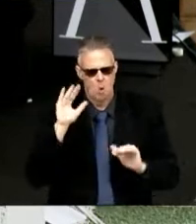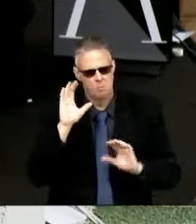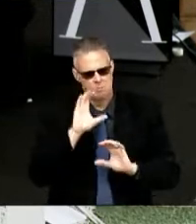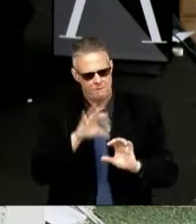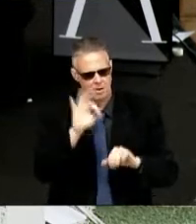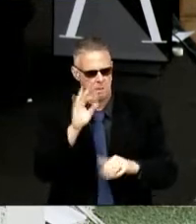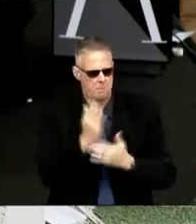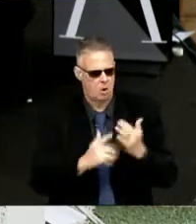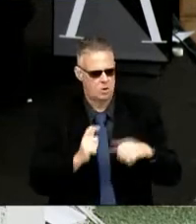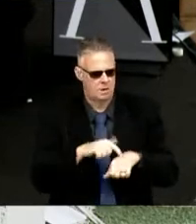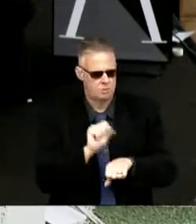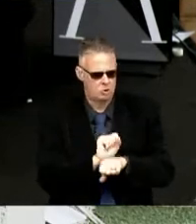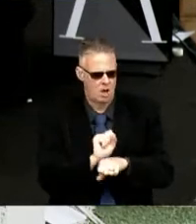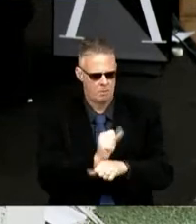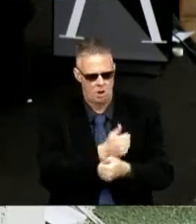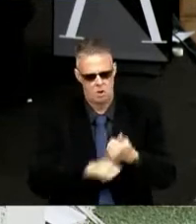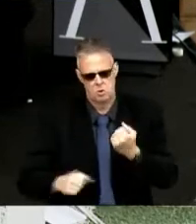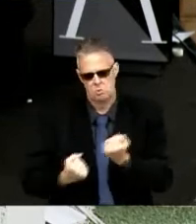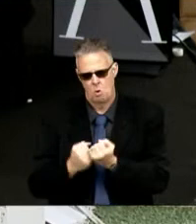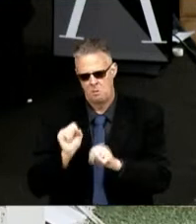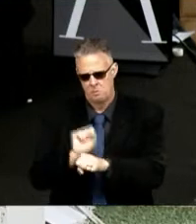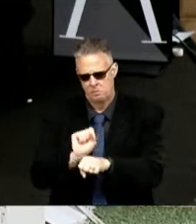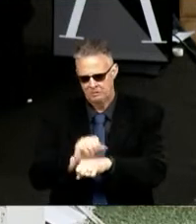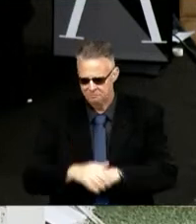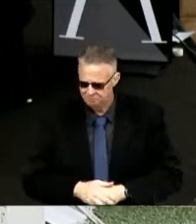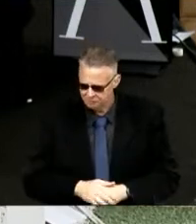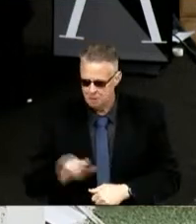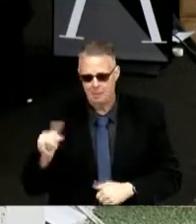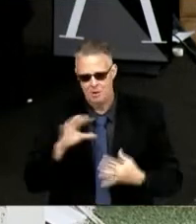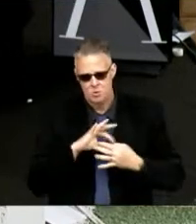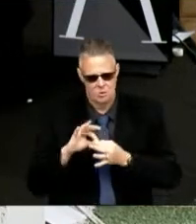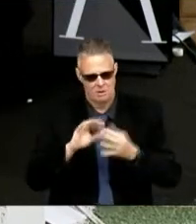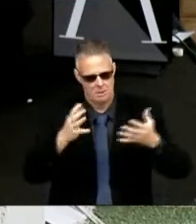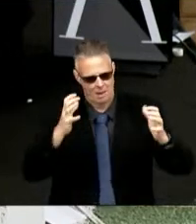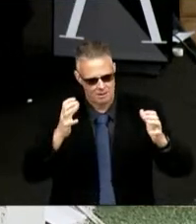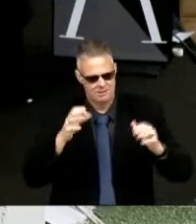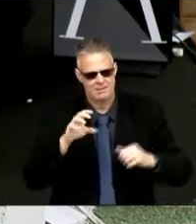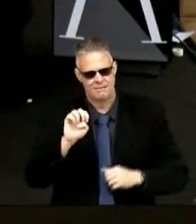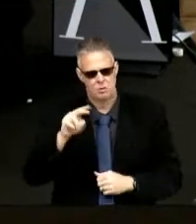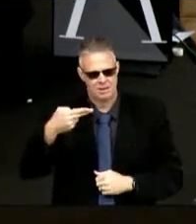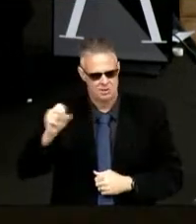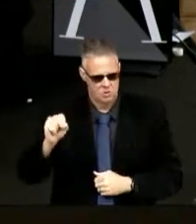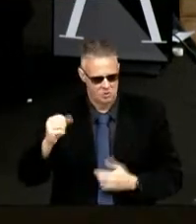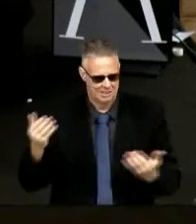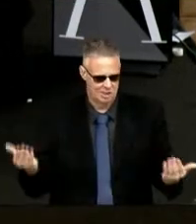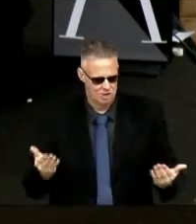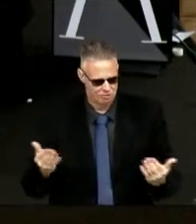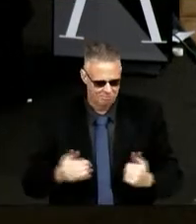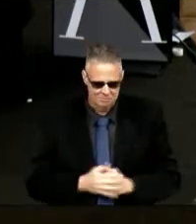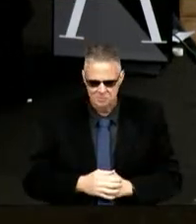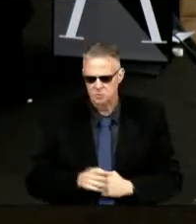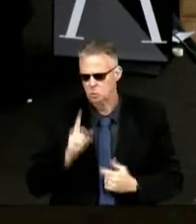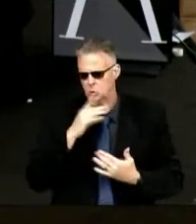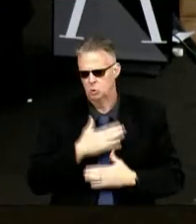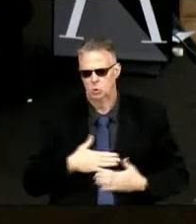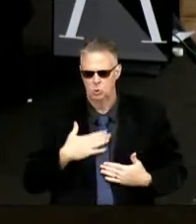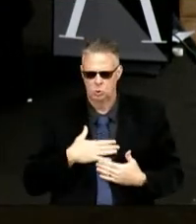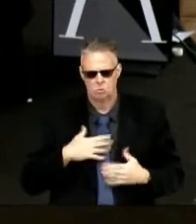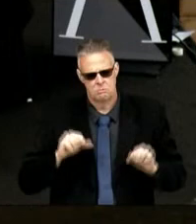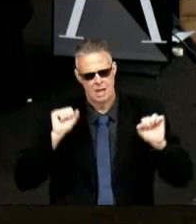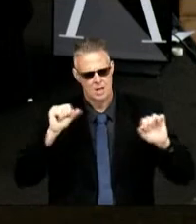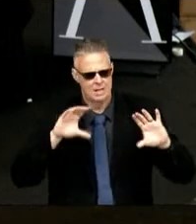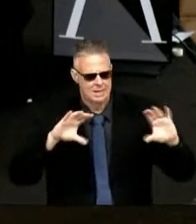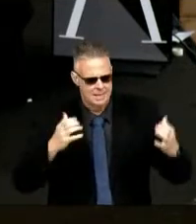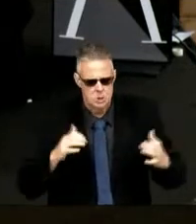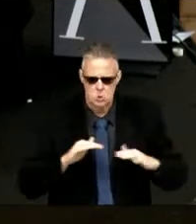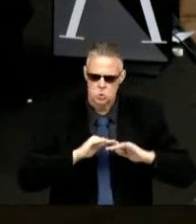supported employment. This year, Chris also played unified basketball with a team at Evergreen High School. He enjoyed taking exercise